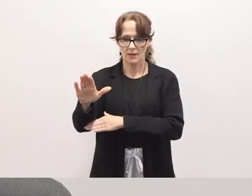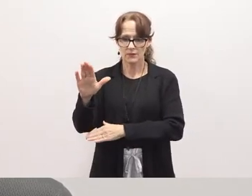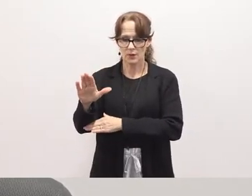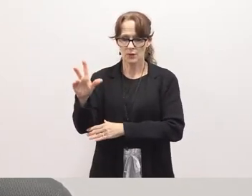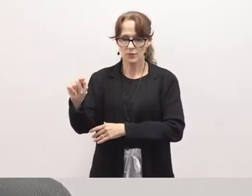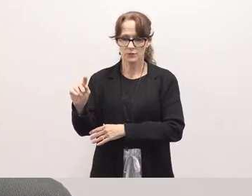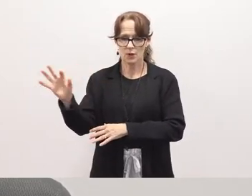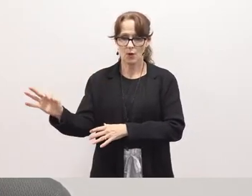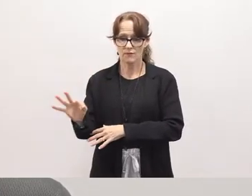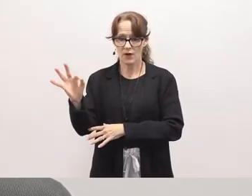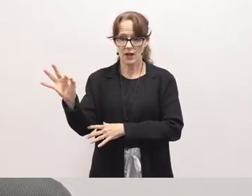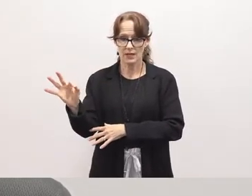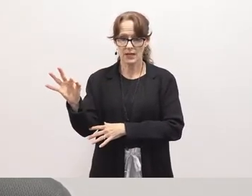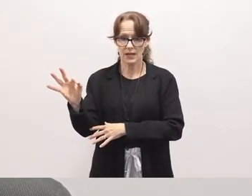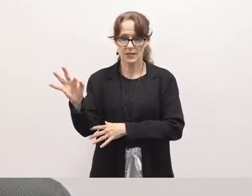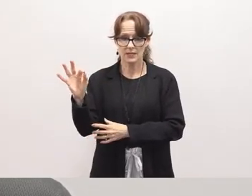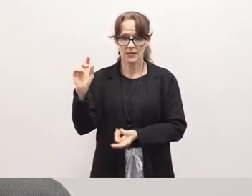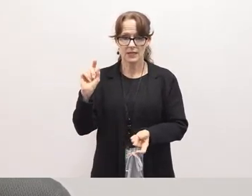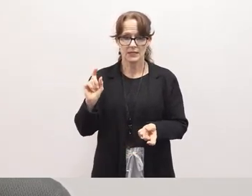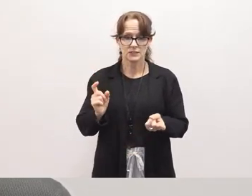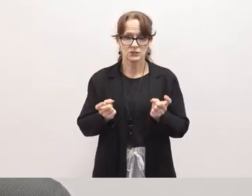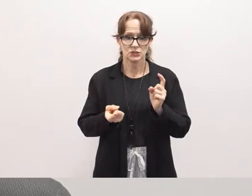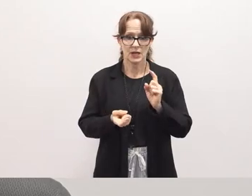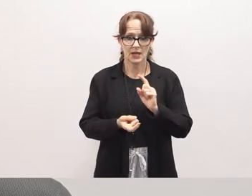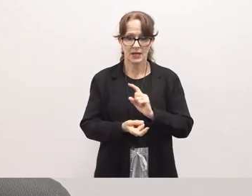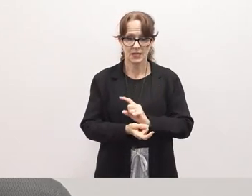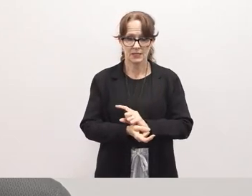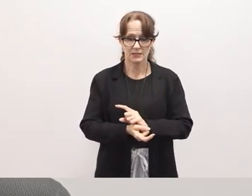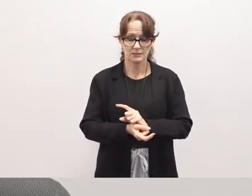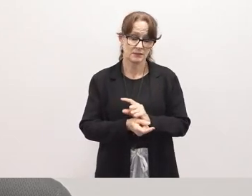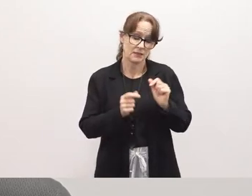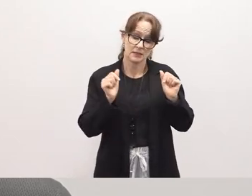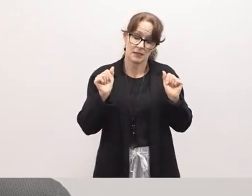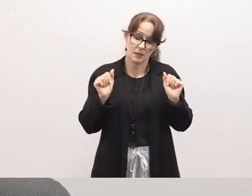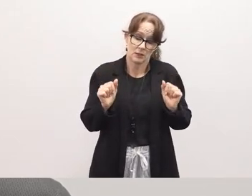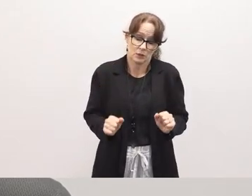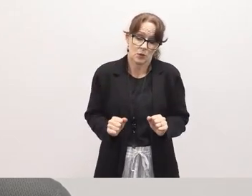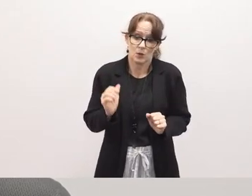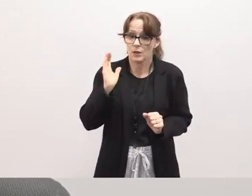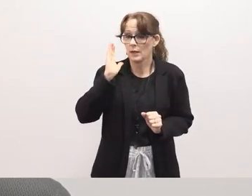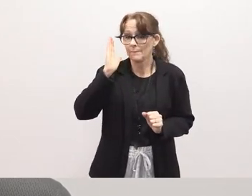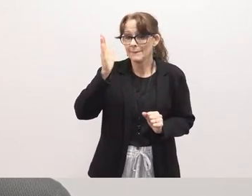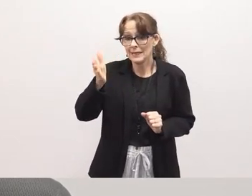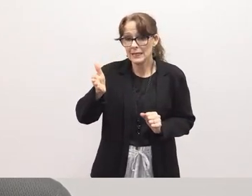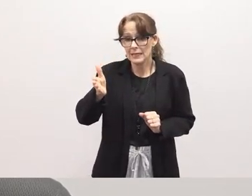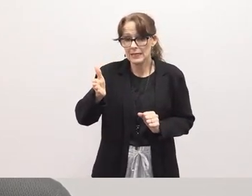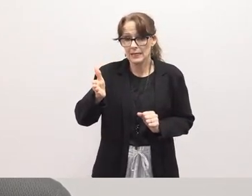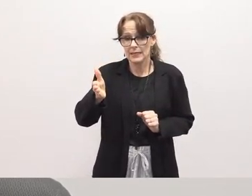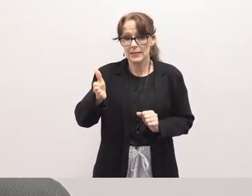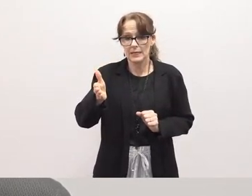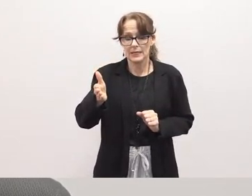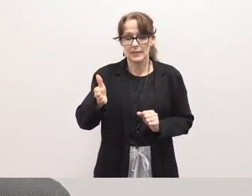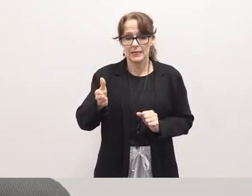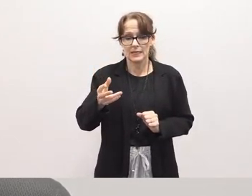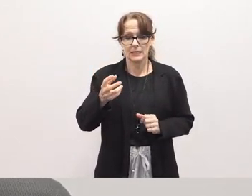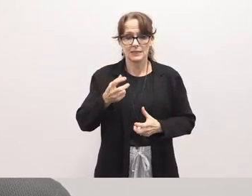or early Friday that change. And so it could be, I just wanted to point out the problematic aspect of